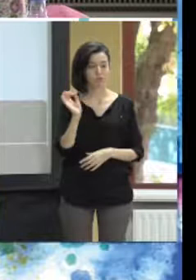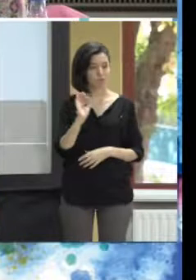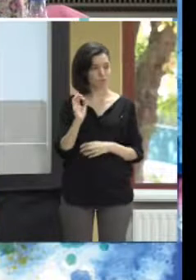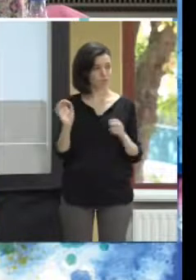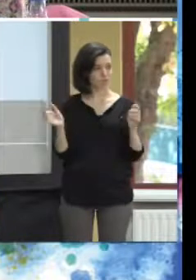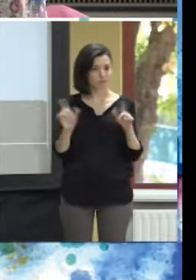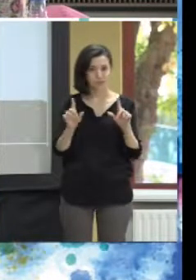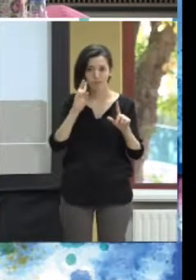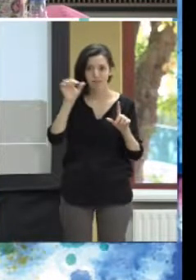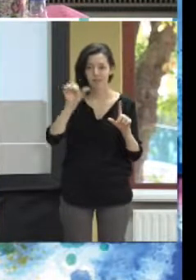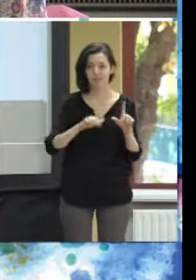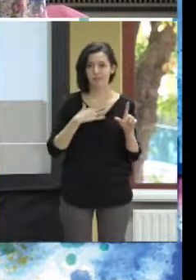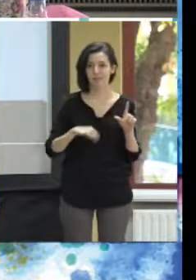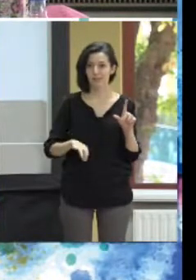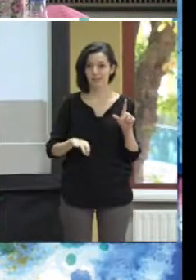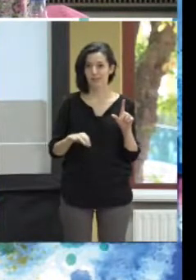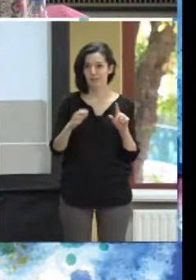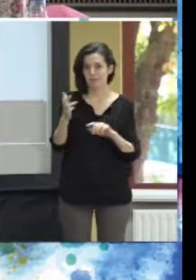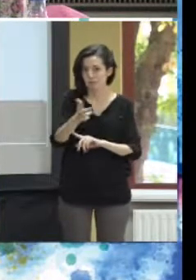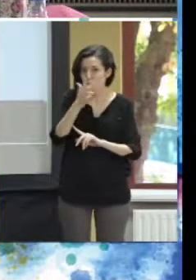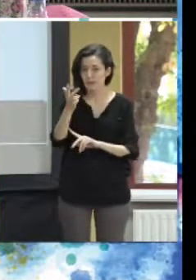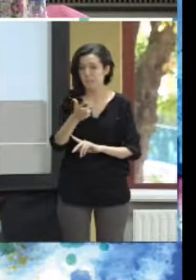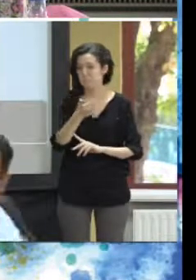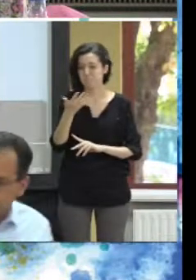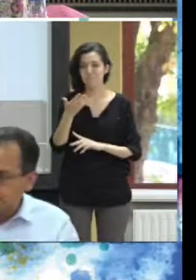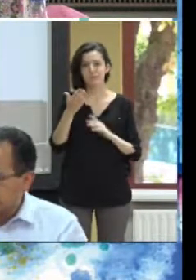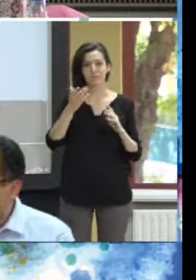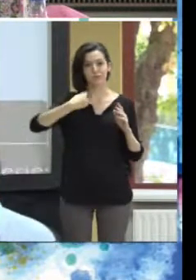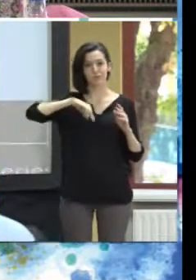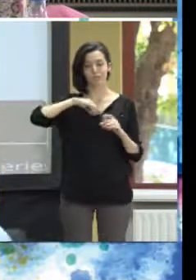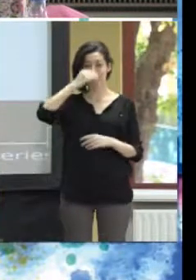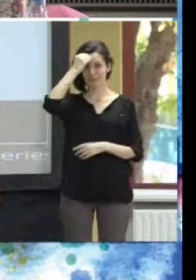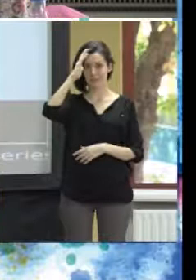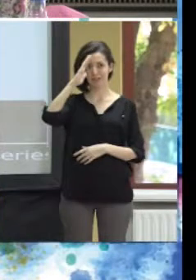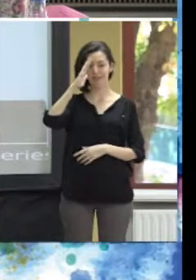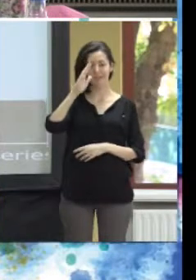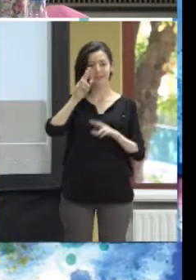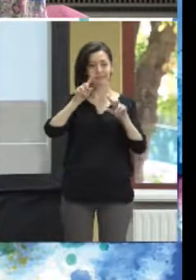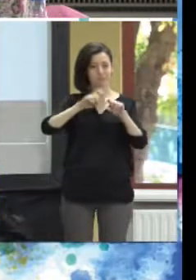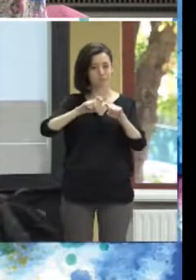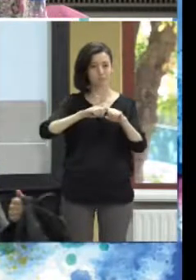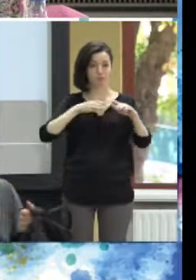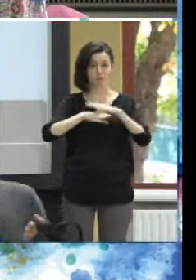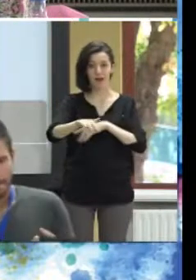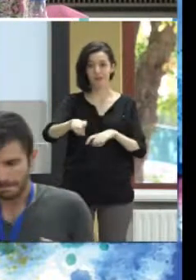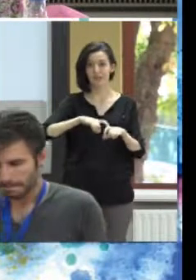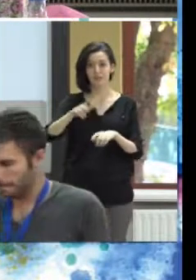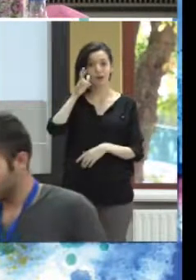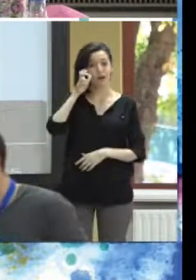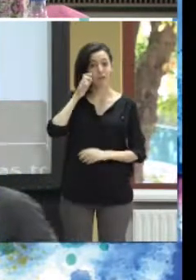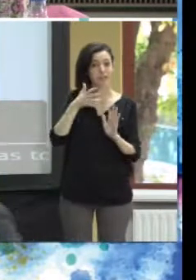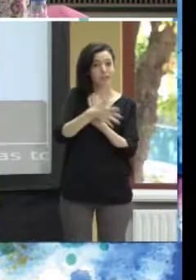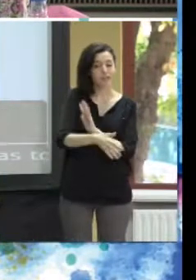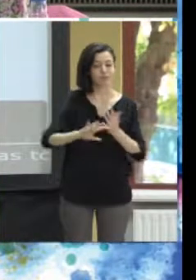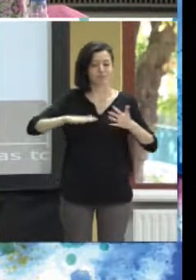certain series or documentaries. Then our next step was to take audio description and any kind of accessibility